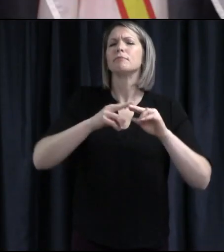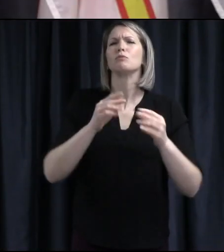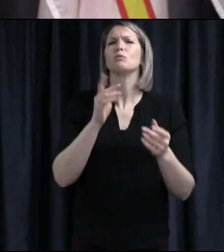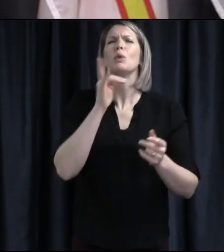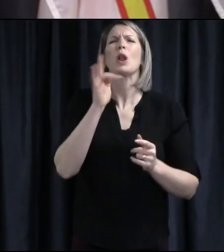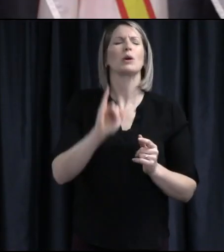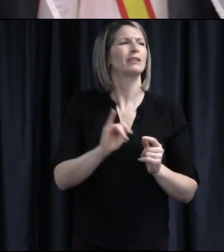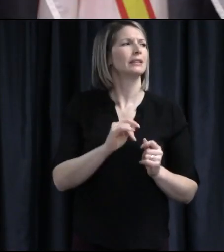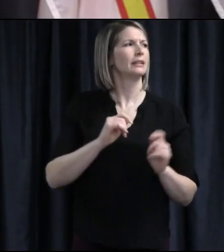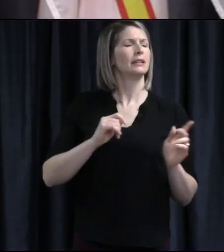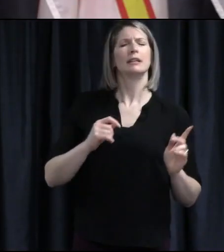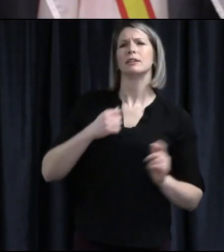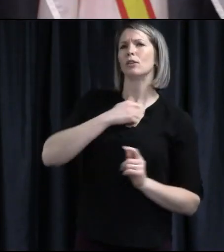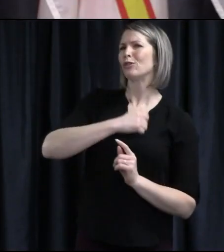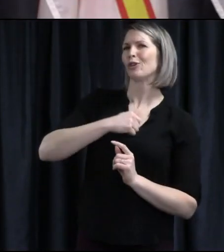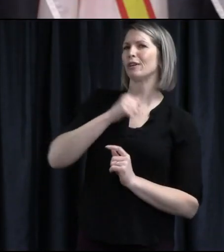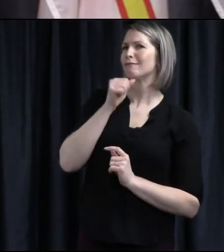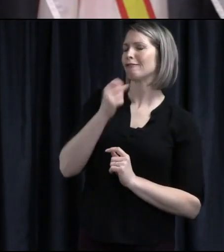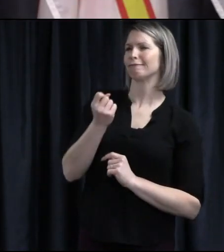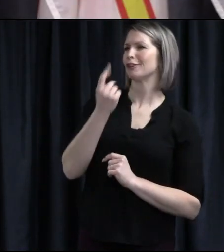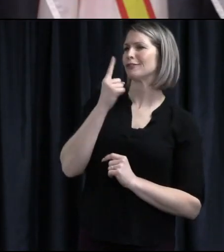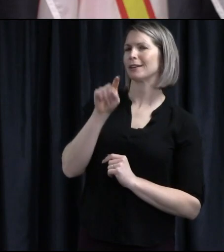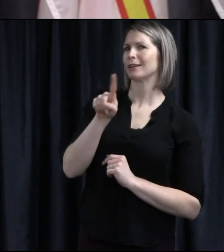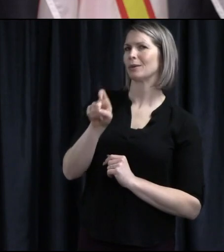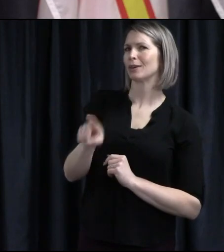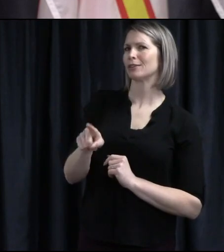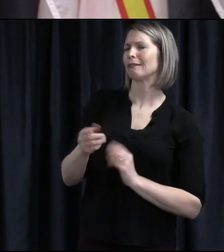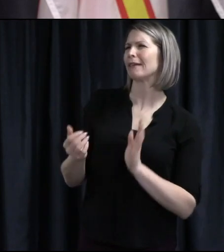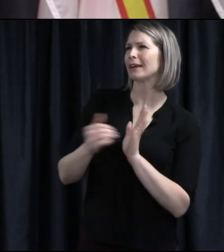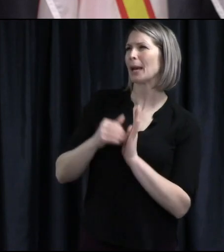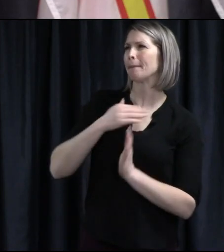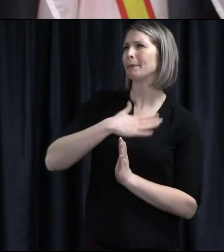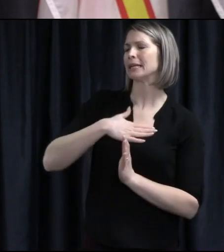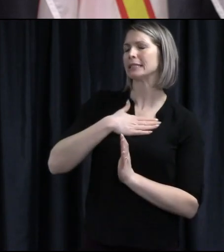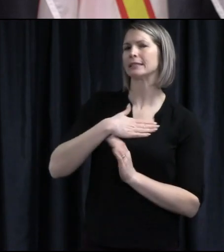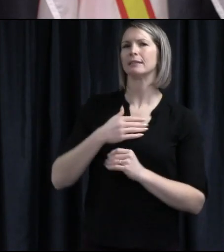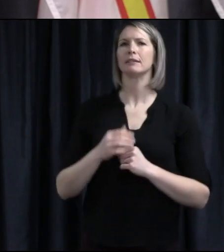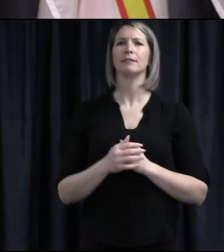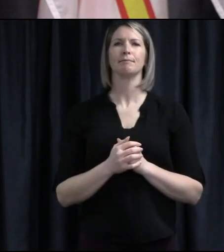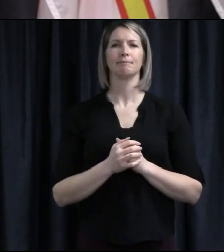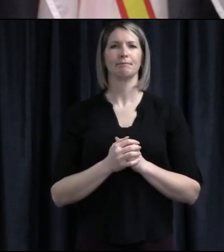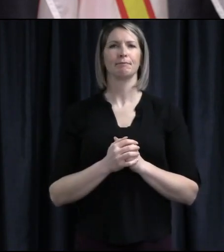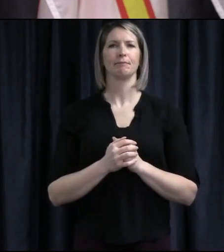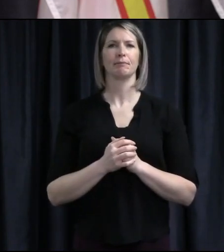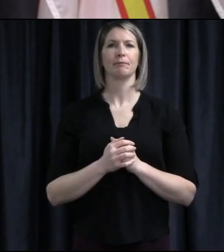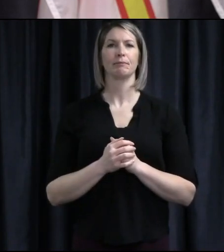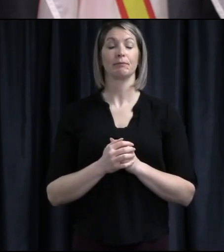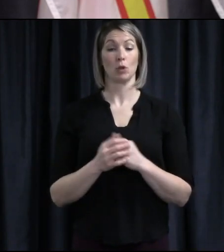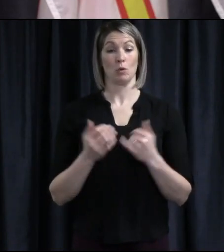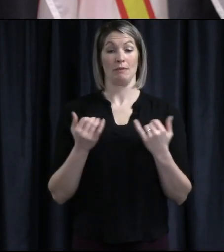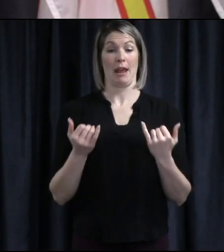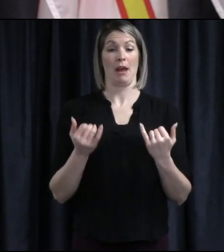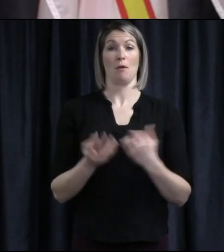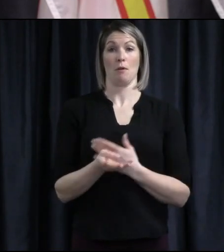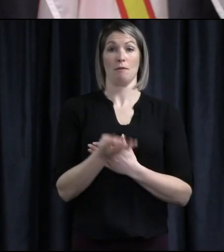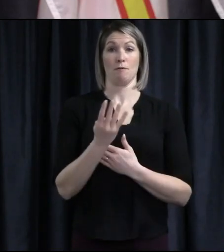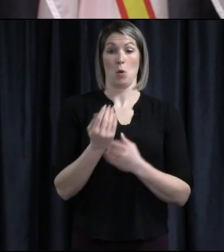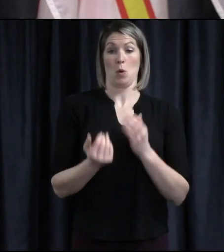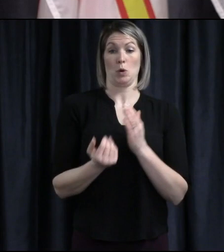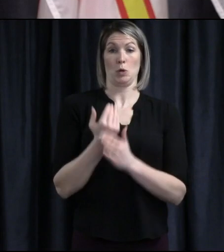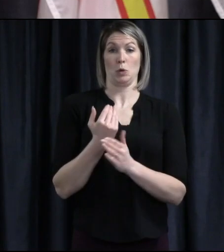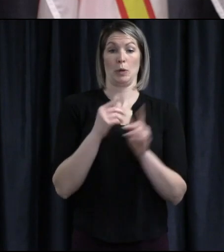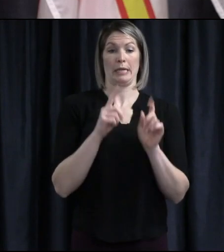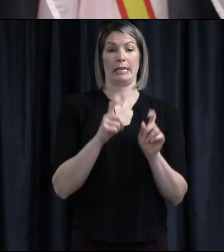I'm sorry, I didn't get the question. I'm sorry. So with the new testing area that has been put